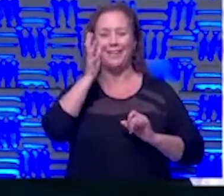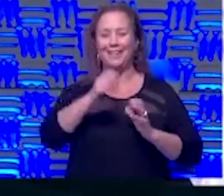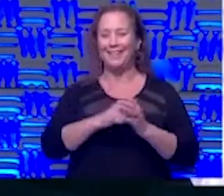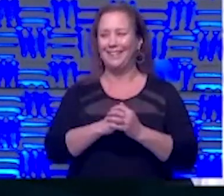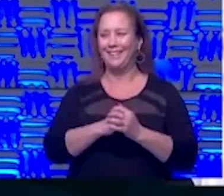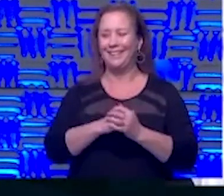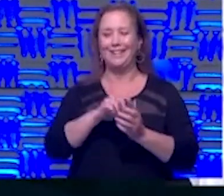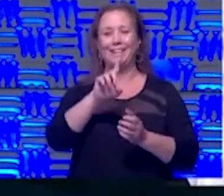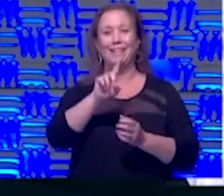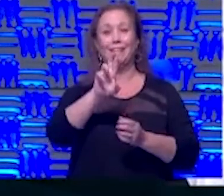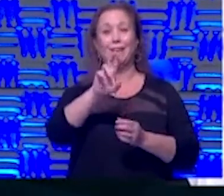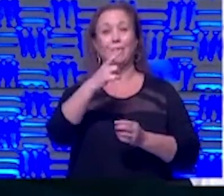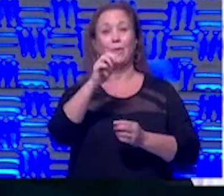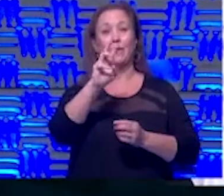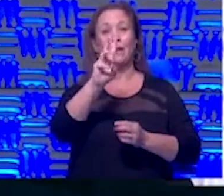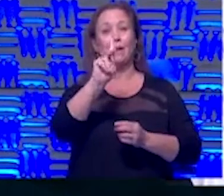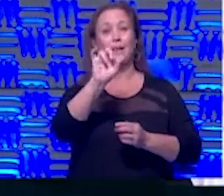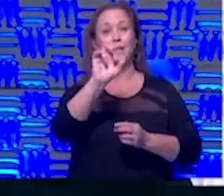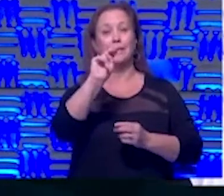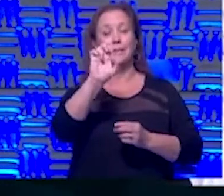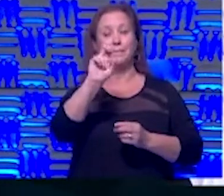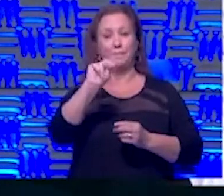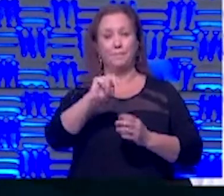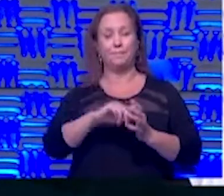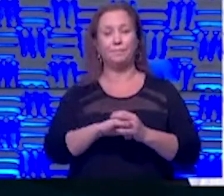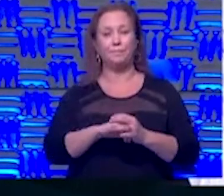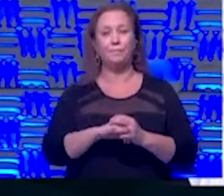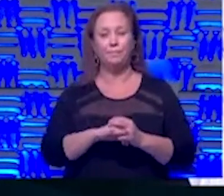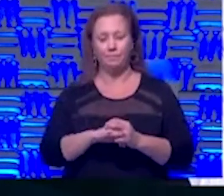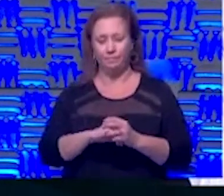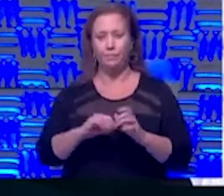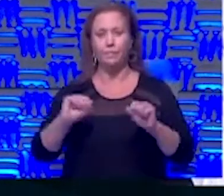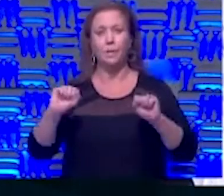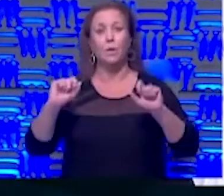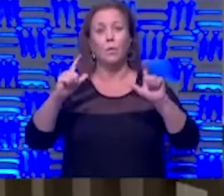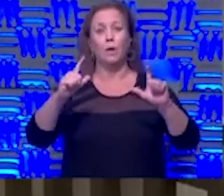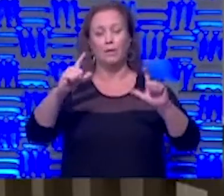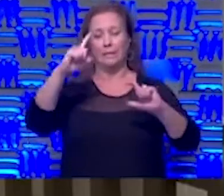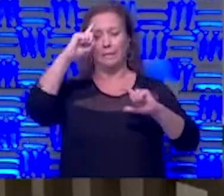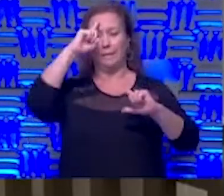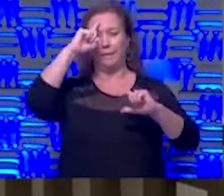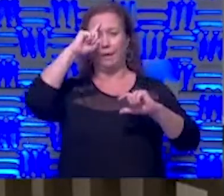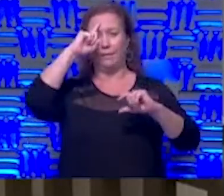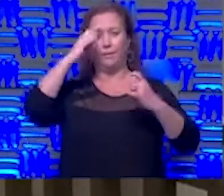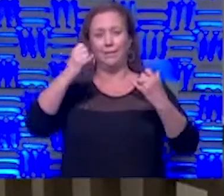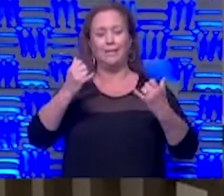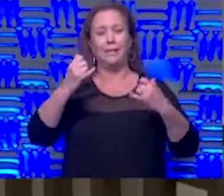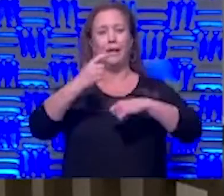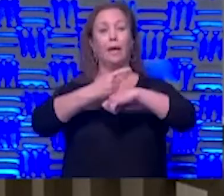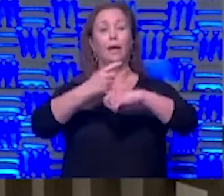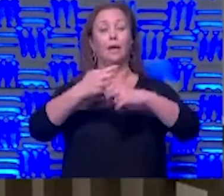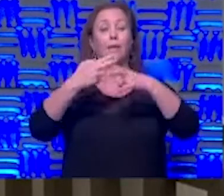it. Dr. Hawkinson. Yeah, I think we all need to be thoughtful today on Juneteenth.